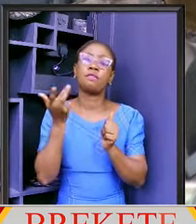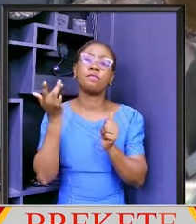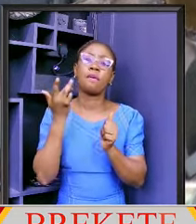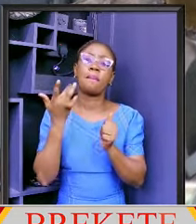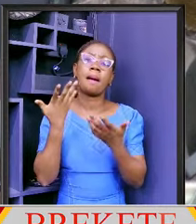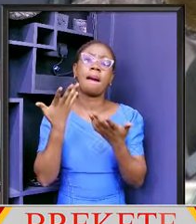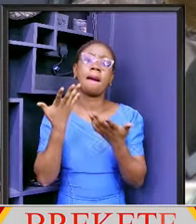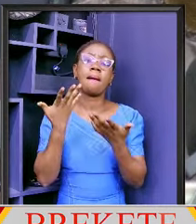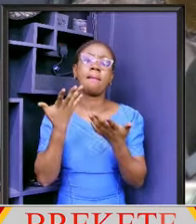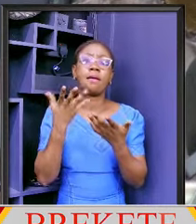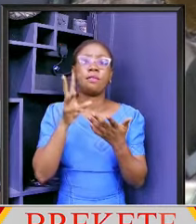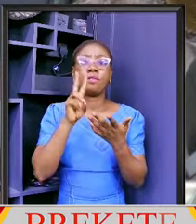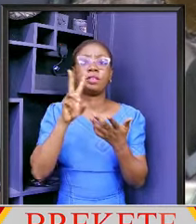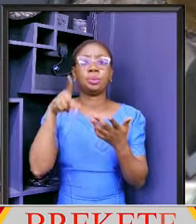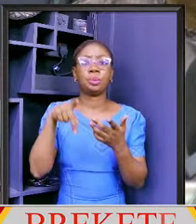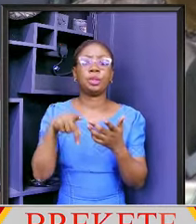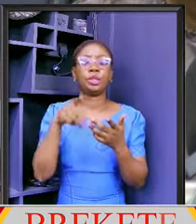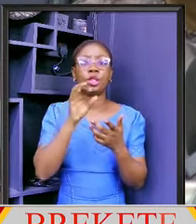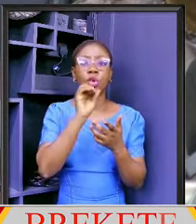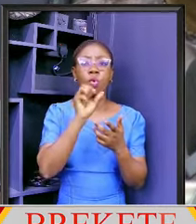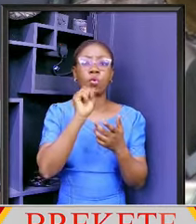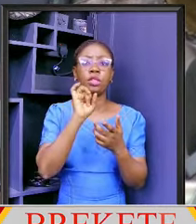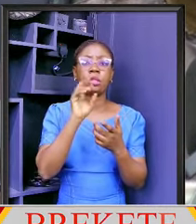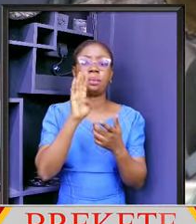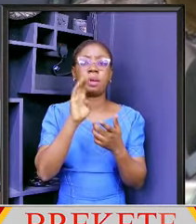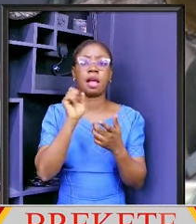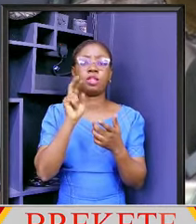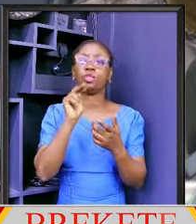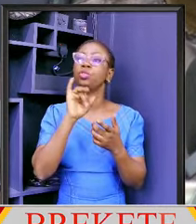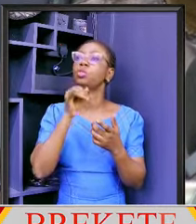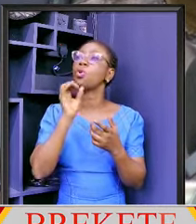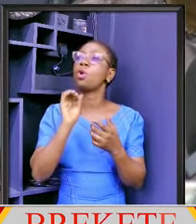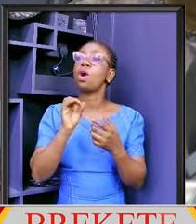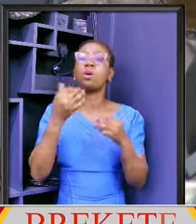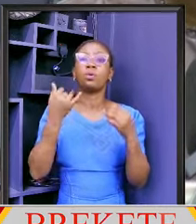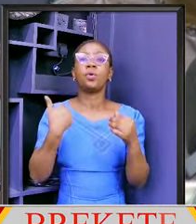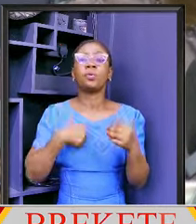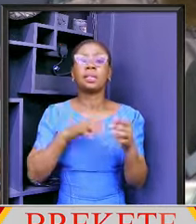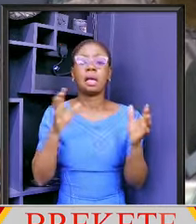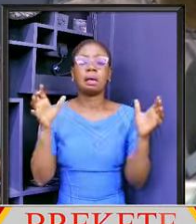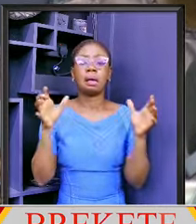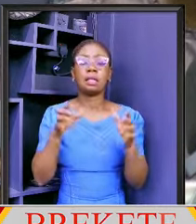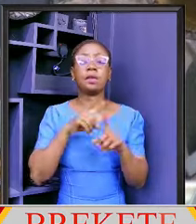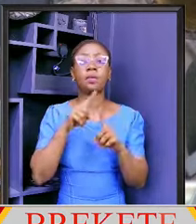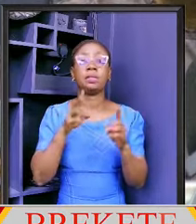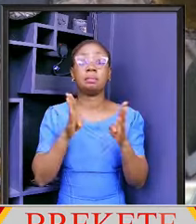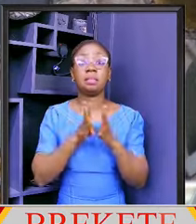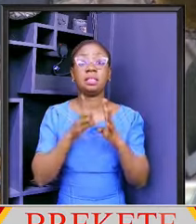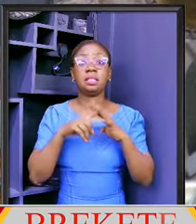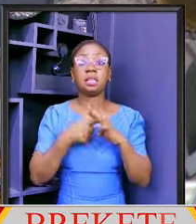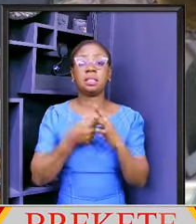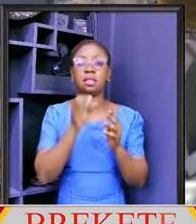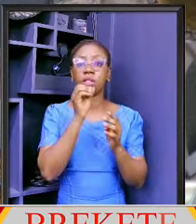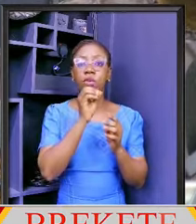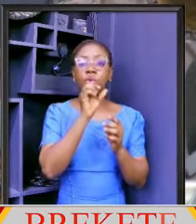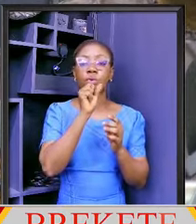No, Osinbajo himself. And we all gathered. When the meeting started,